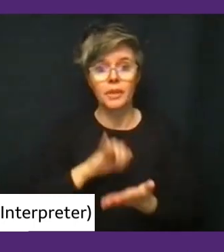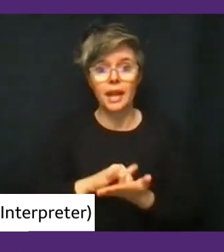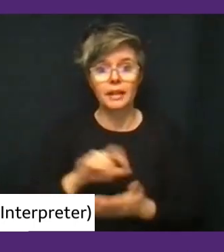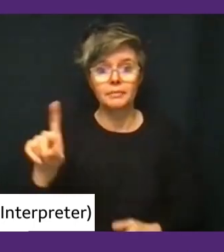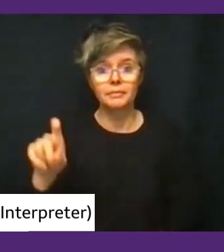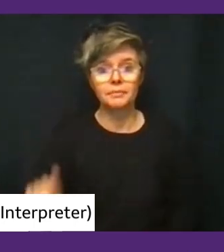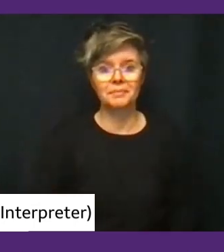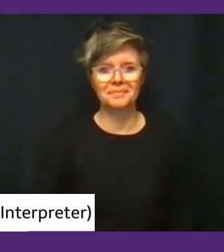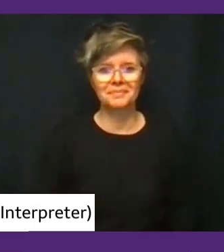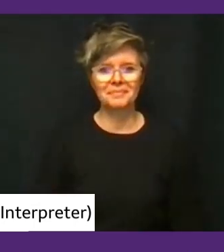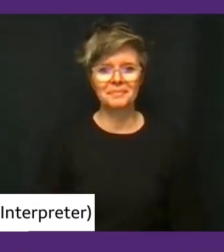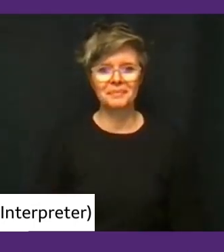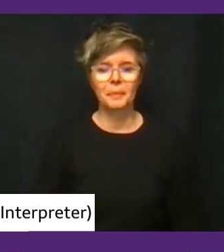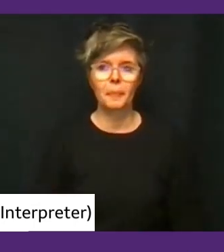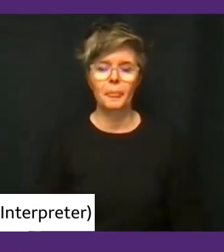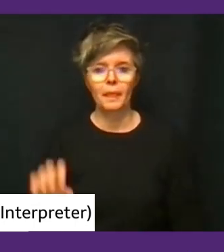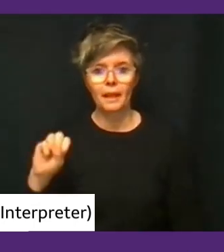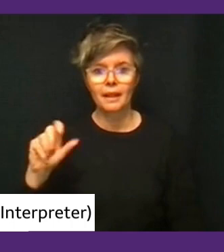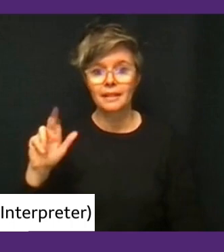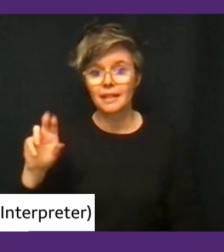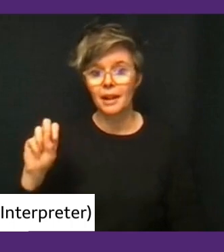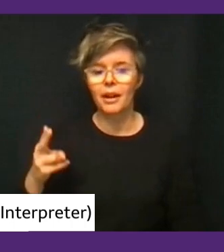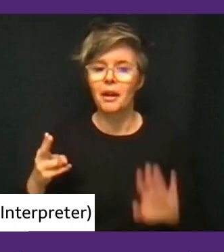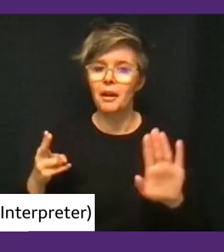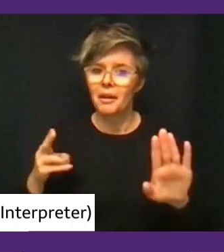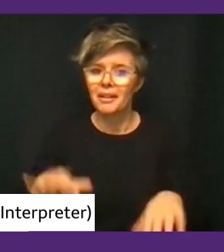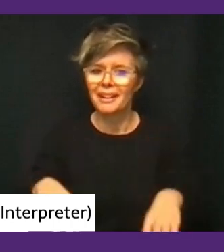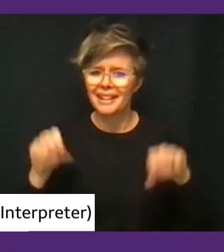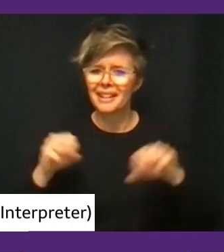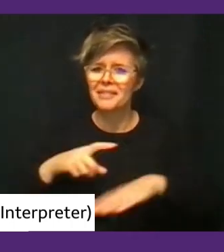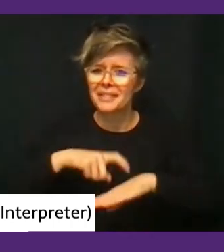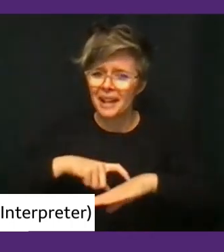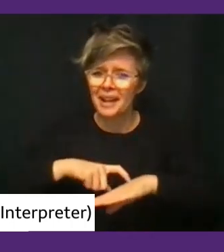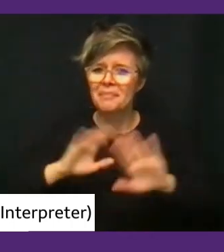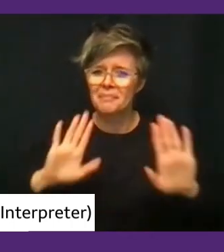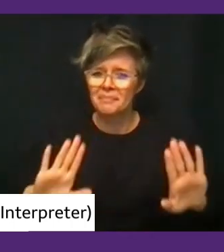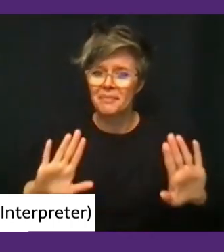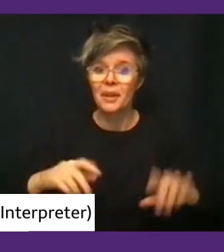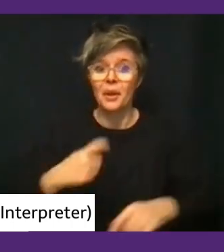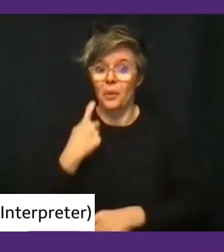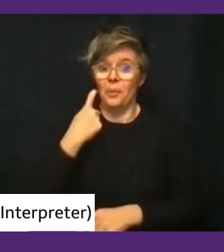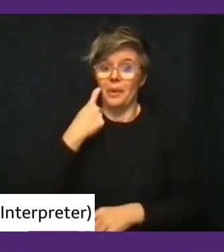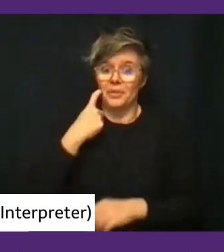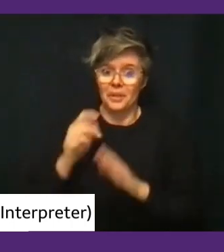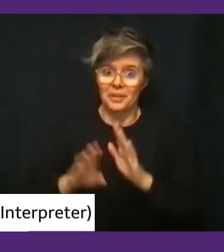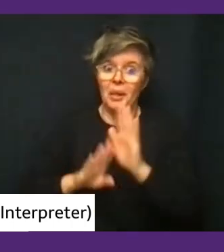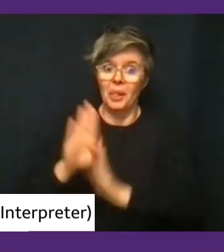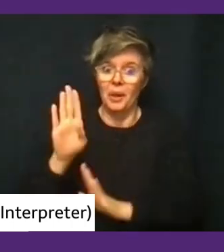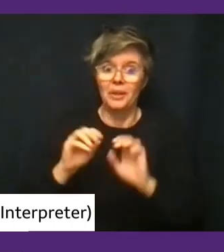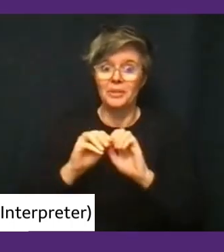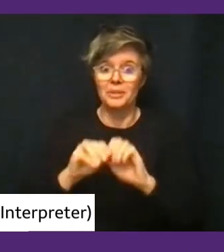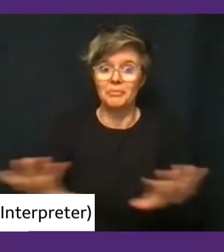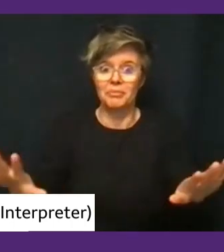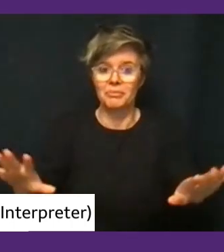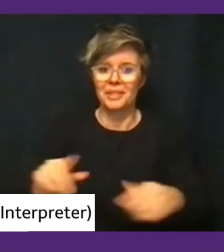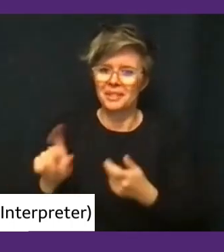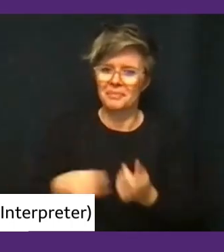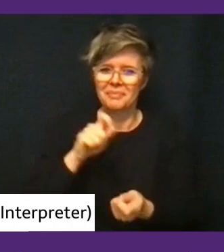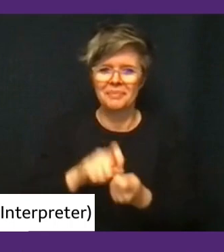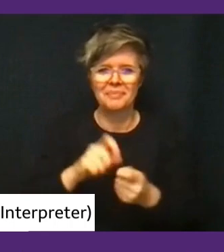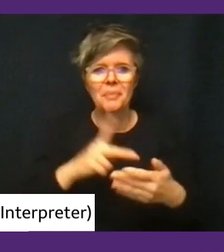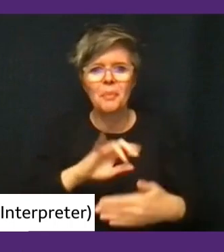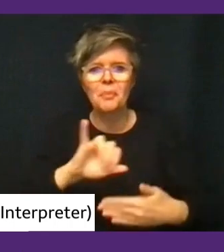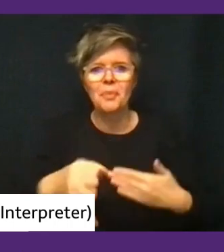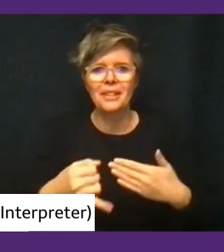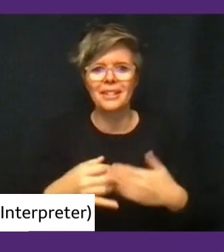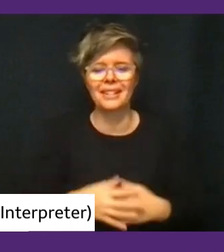I think give us a little bit of time. We certainly have just launched the Speech Accessibility Project, and to actually make